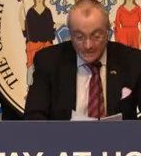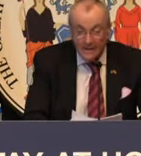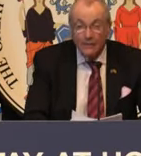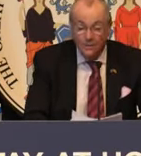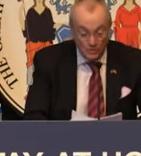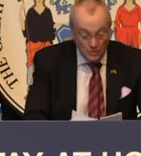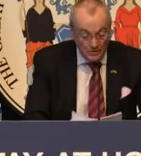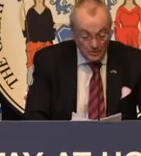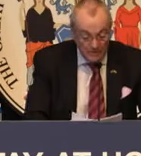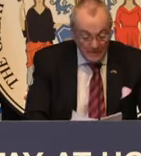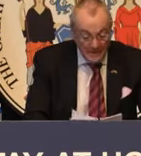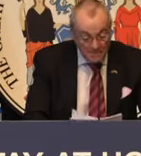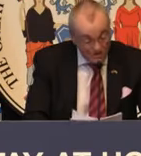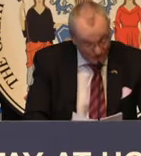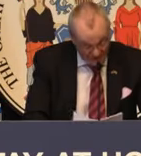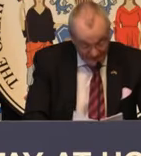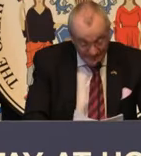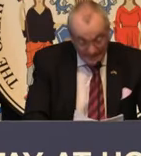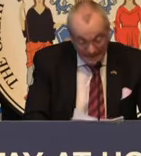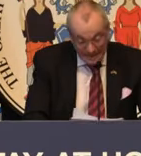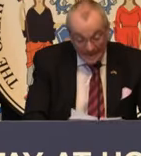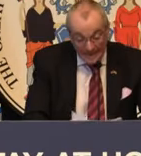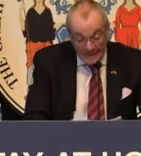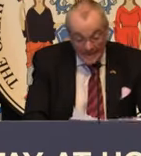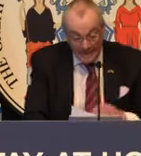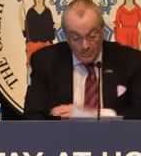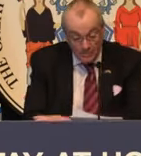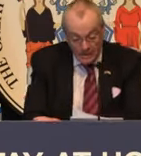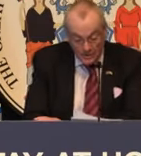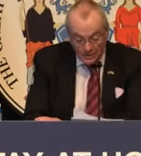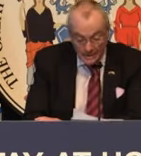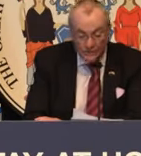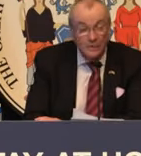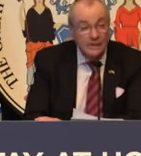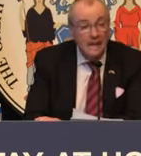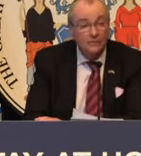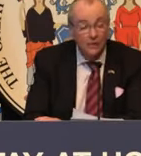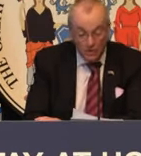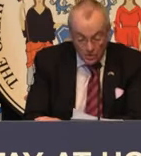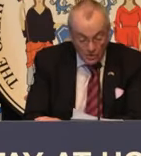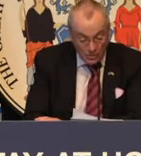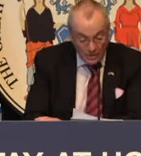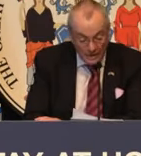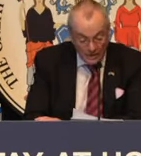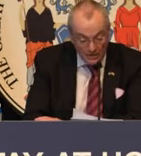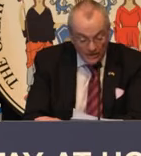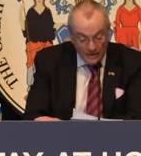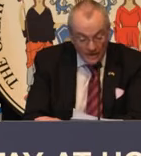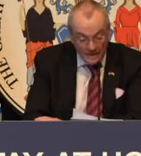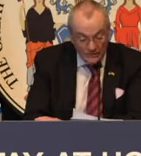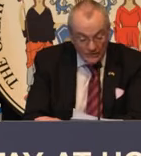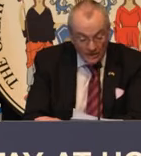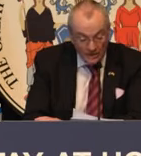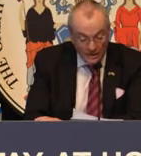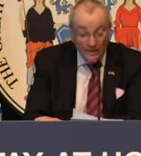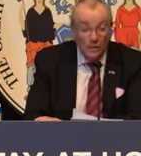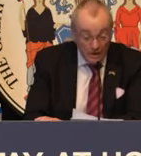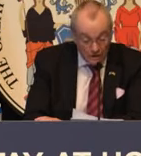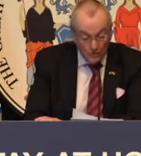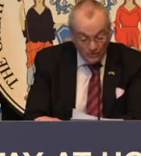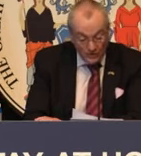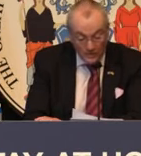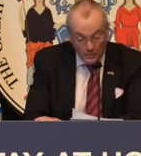summertime down the shore to be a memory. Today, I am proud to announce that yes, our shore and our lakesides,